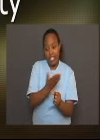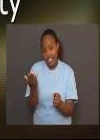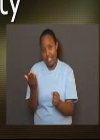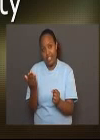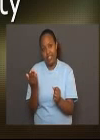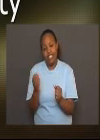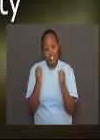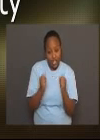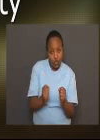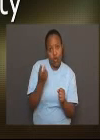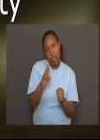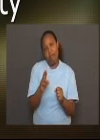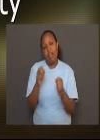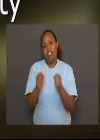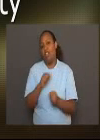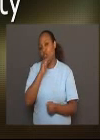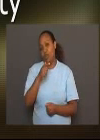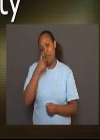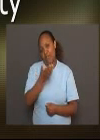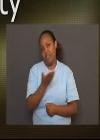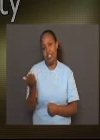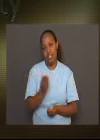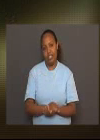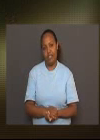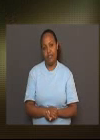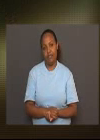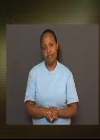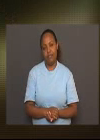to perform the activity successfully.